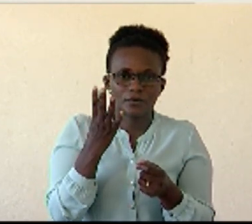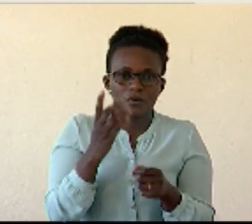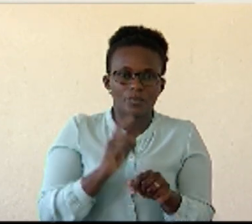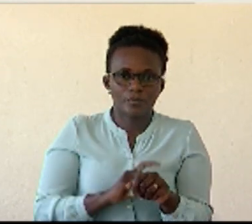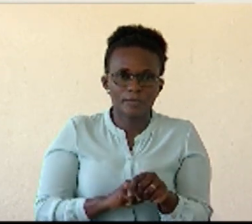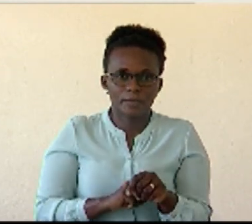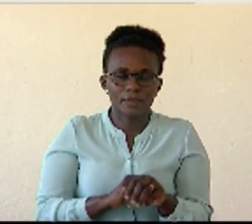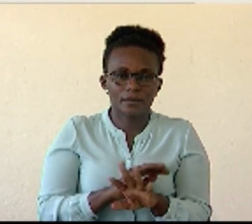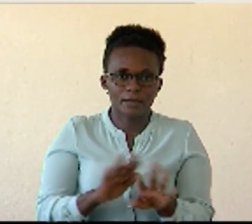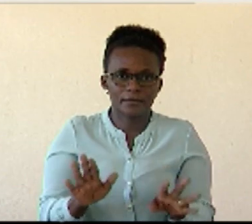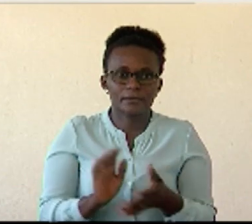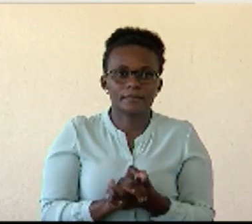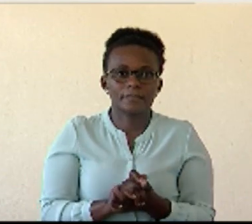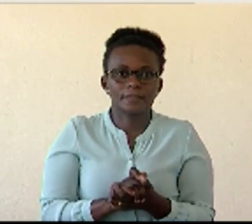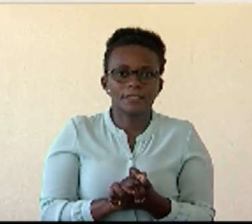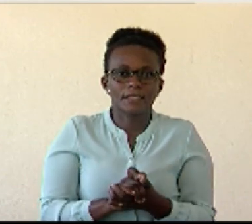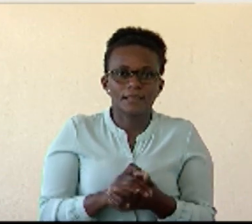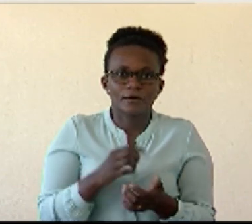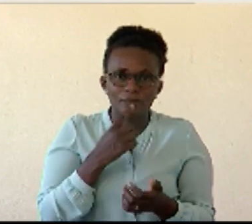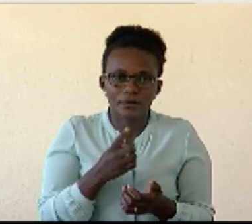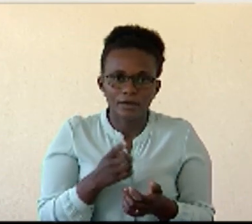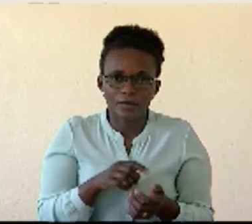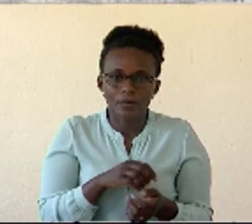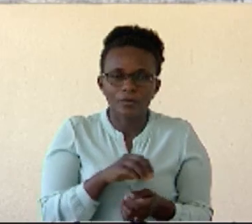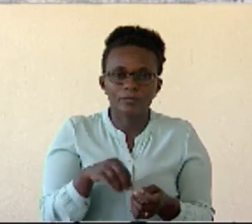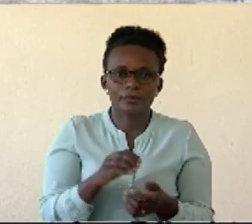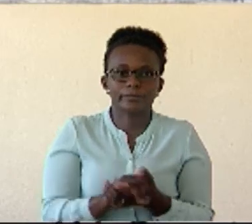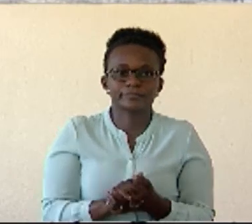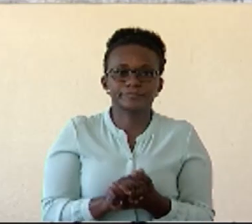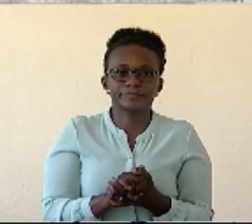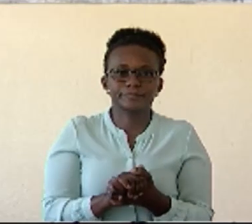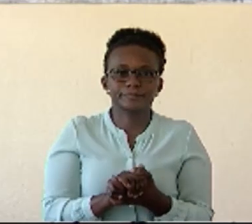much for being there. Please have a good day.